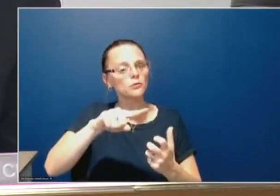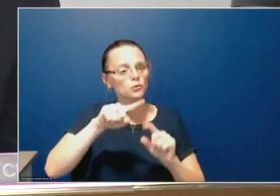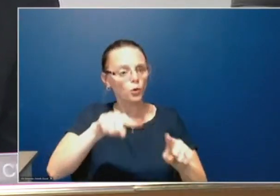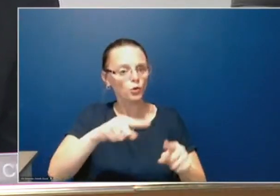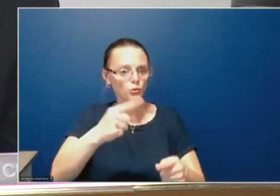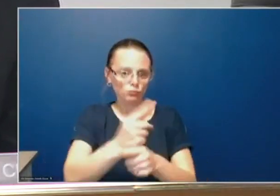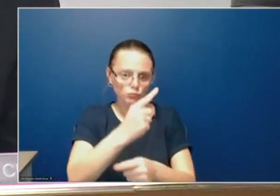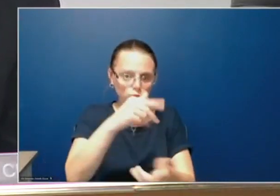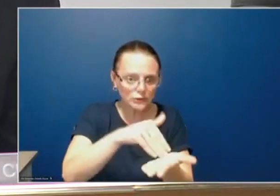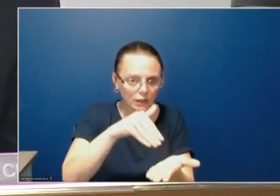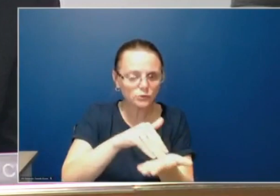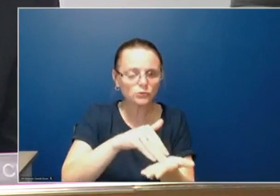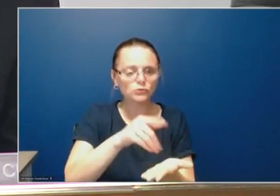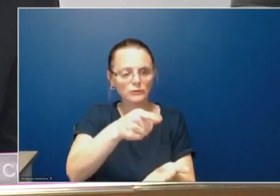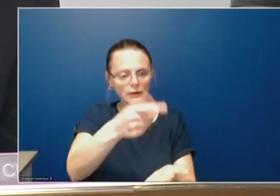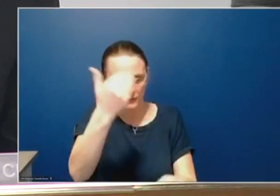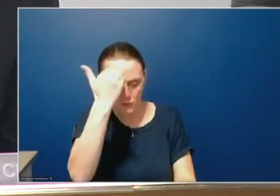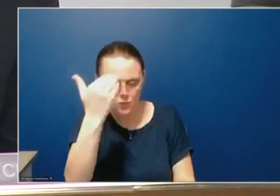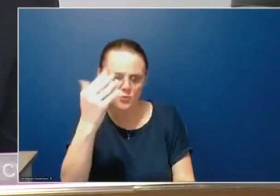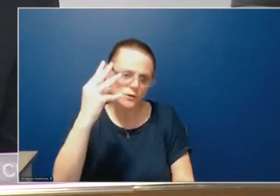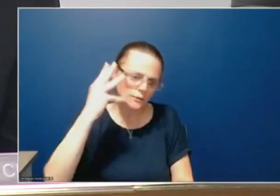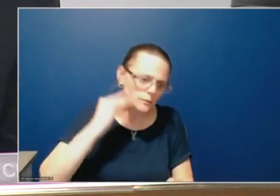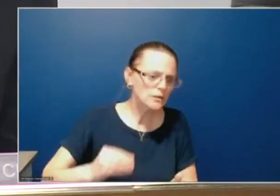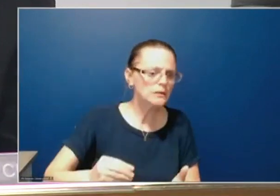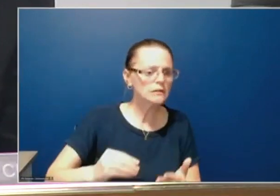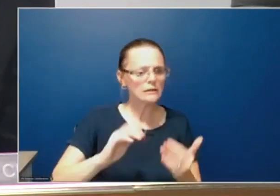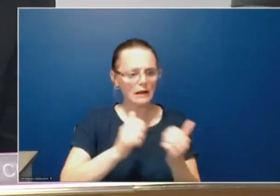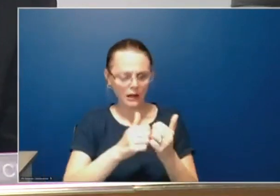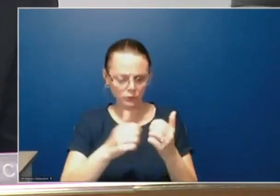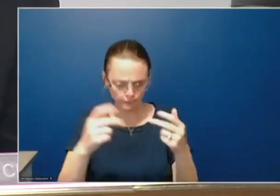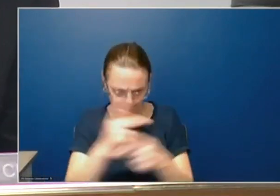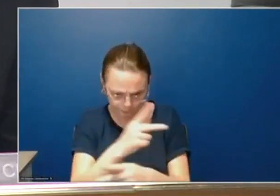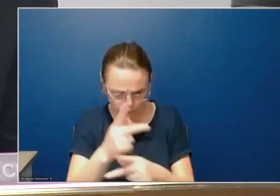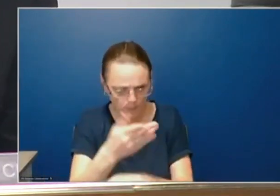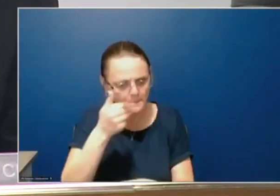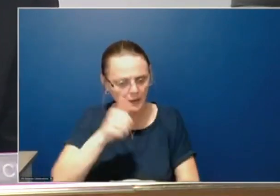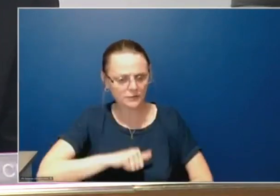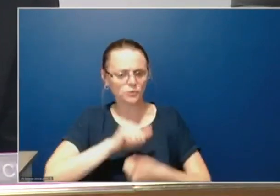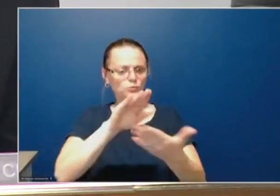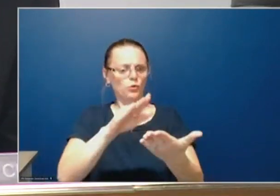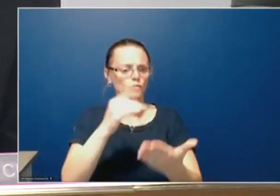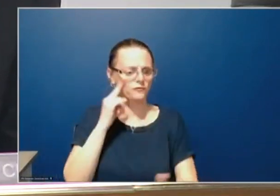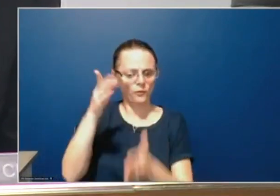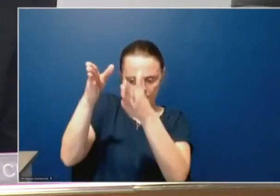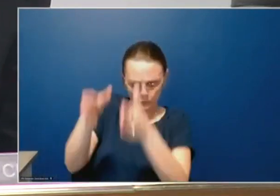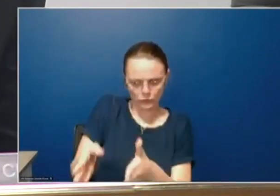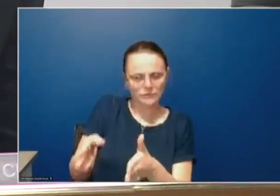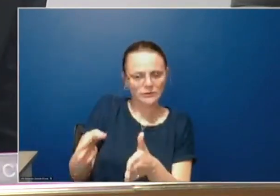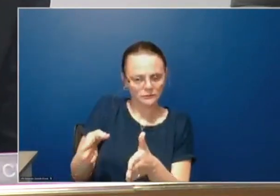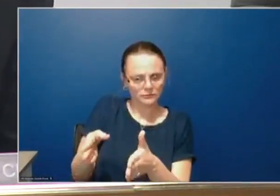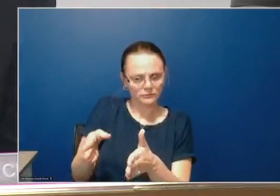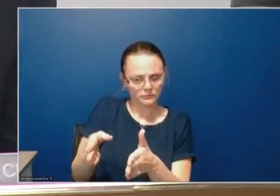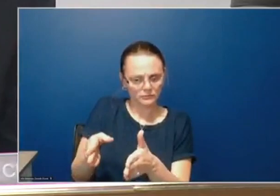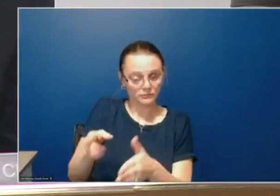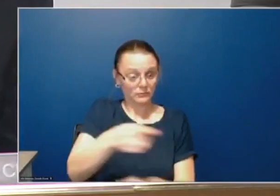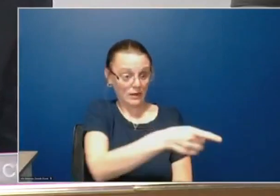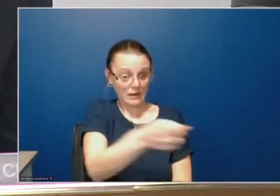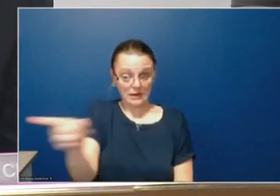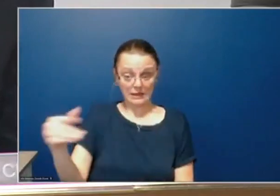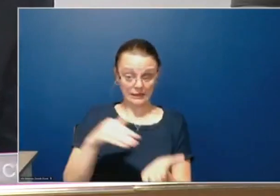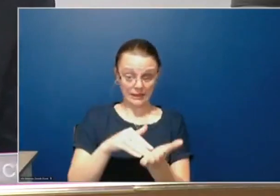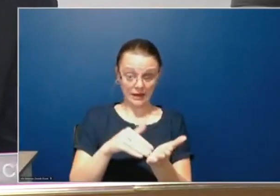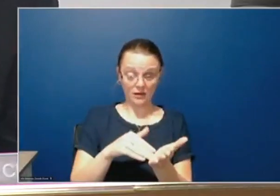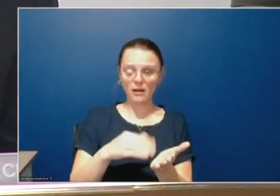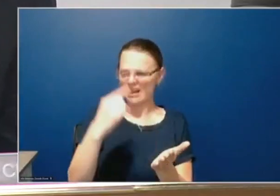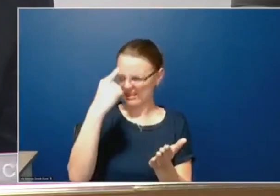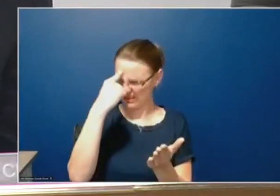of how to make an individualized plan for themselves and how to address it. These providers, I believe, first and foremost, they